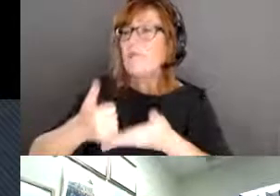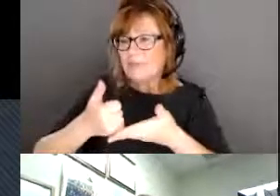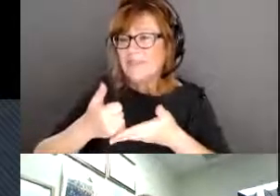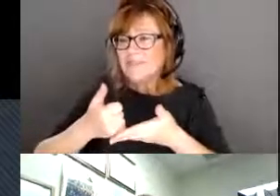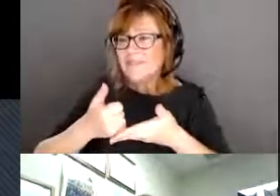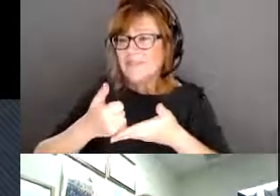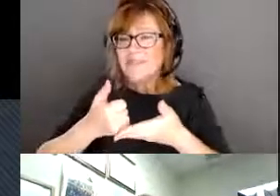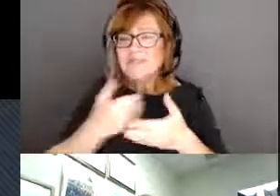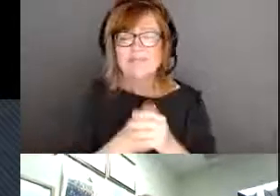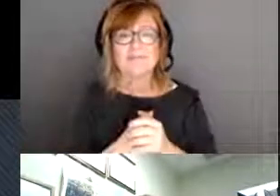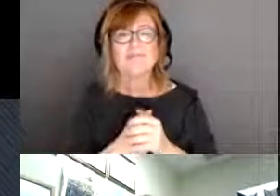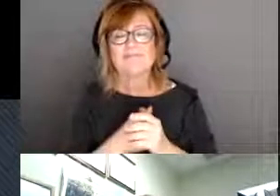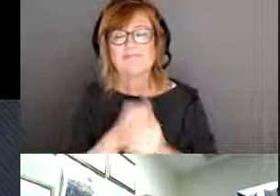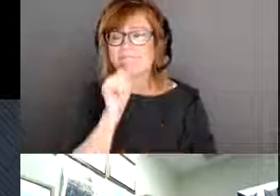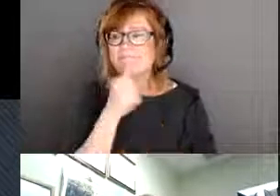a patient.